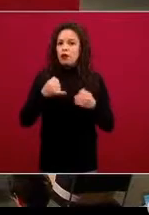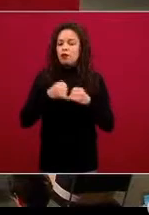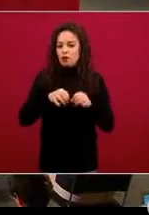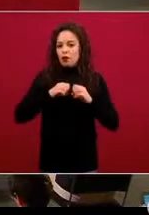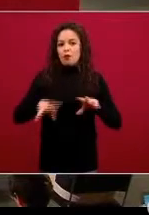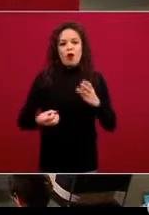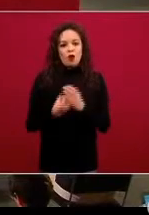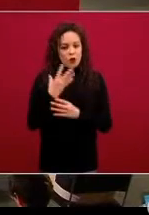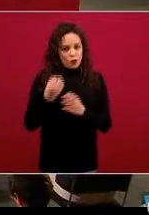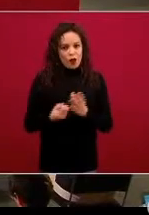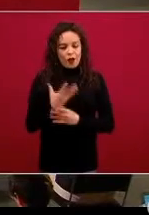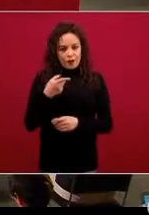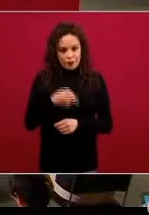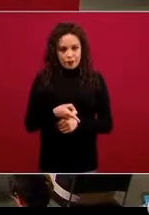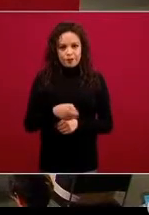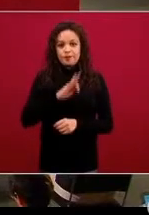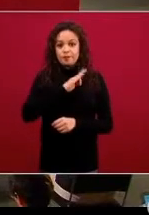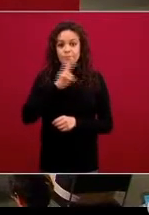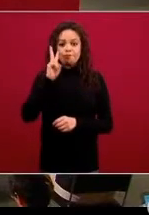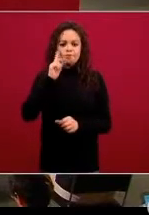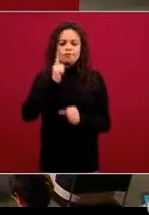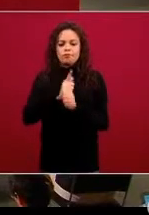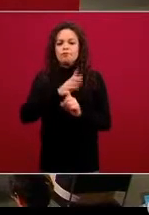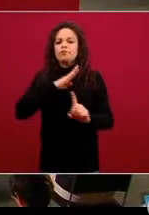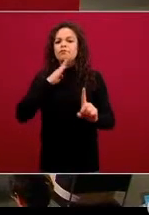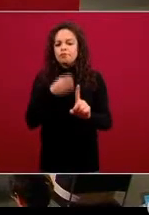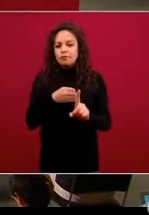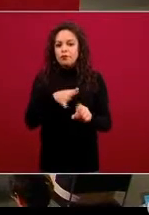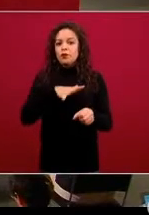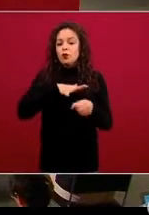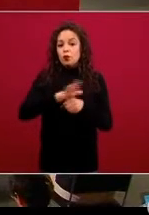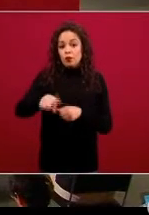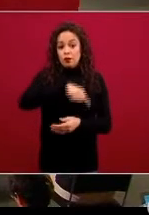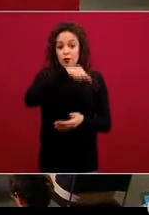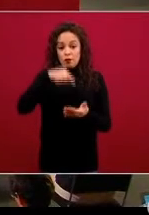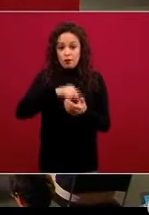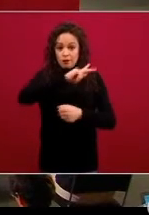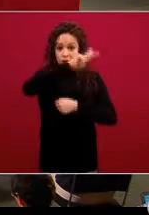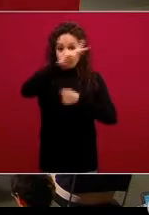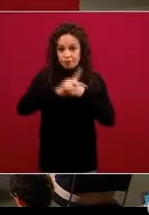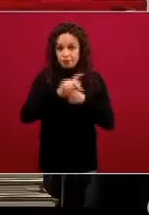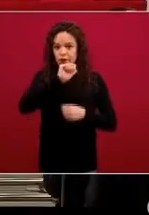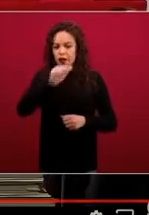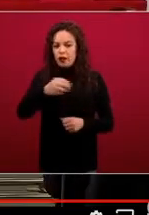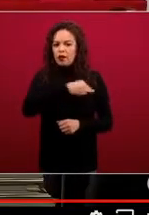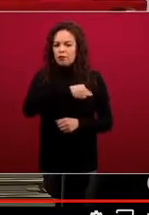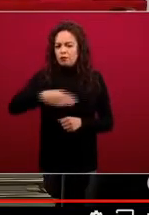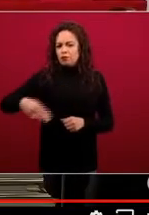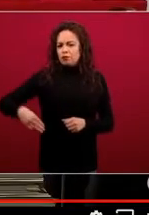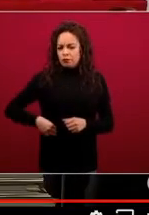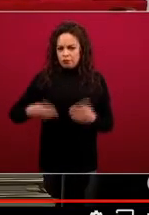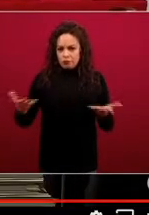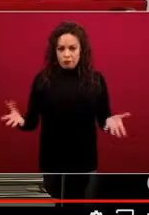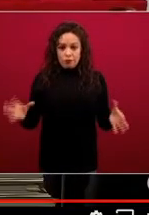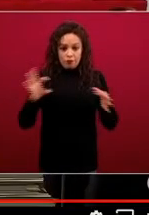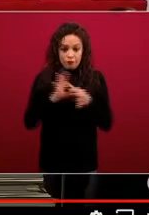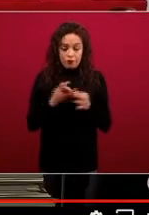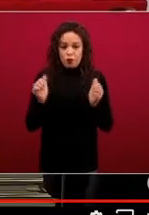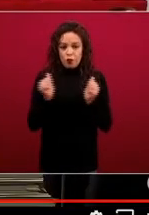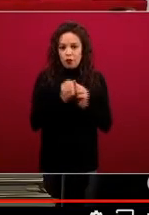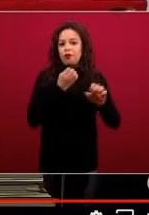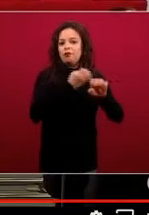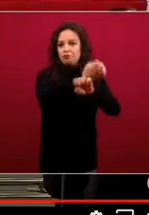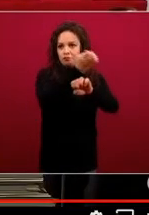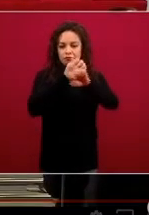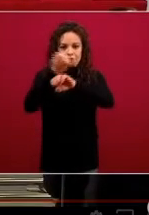being updated every day. And the objective of updating this information and presenting it in different colors and different